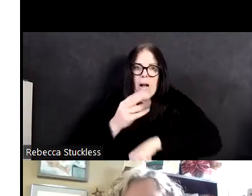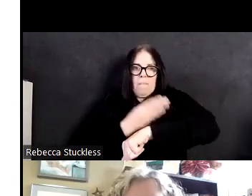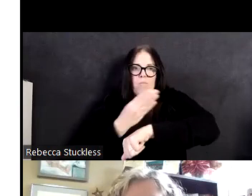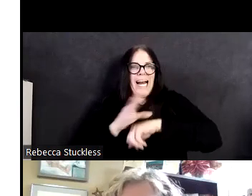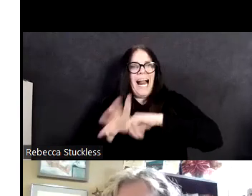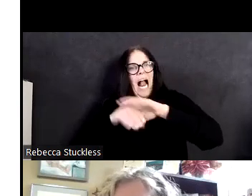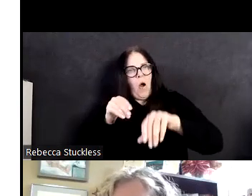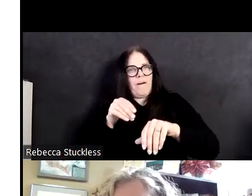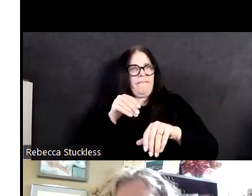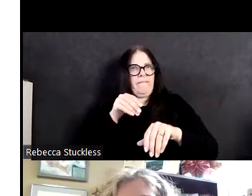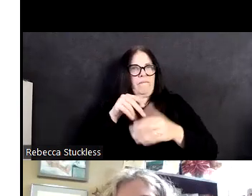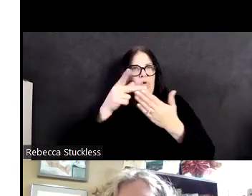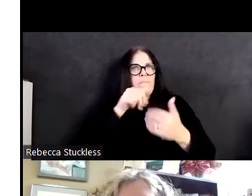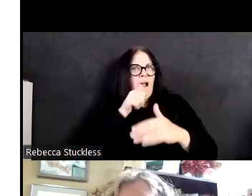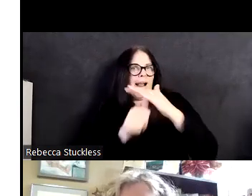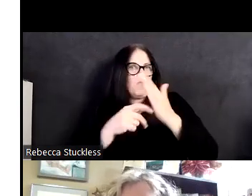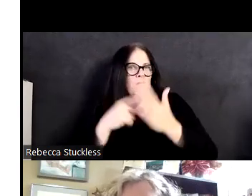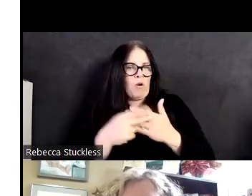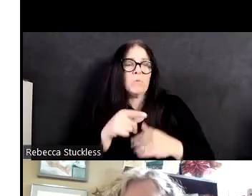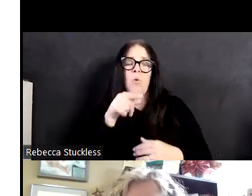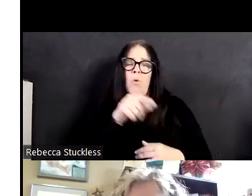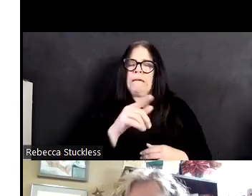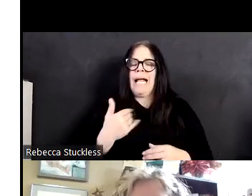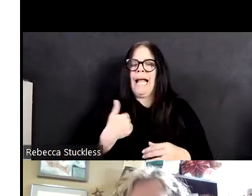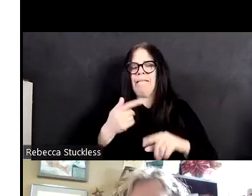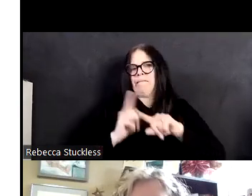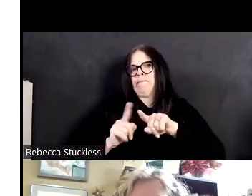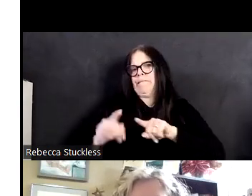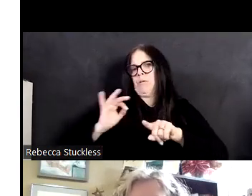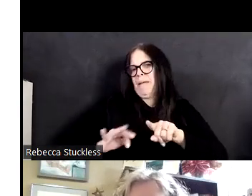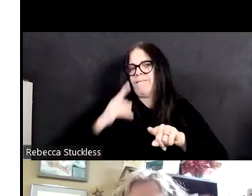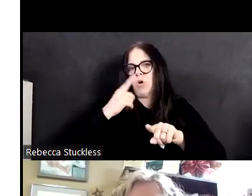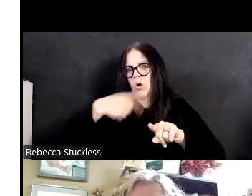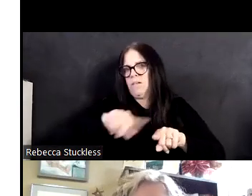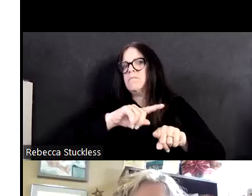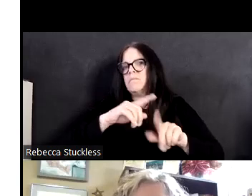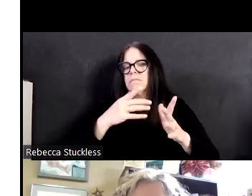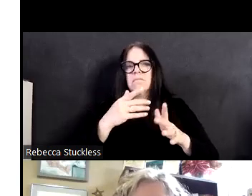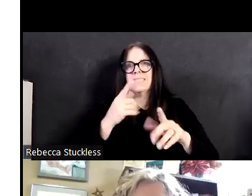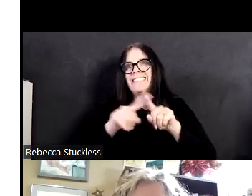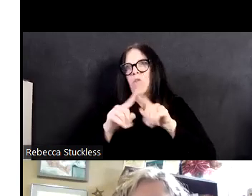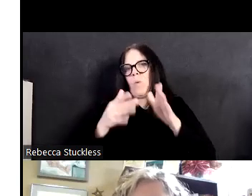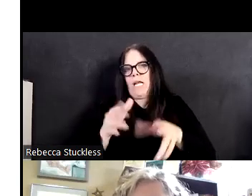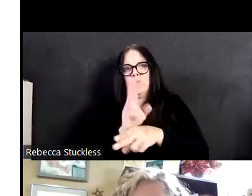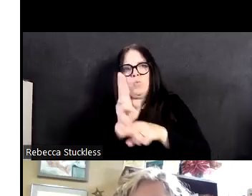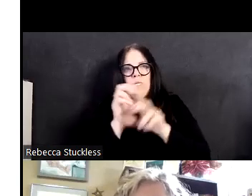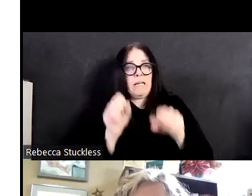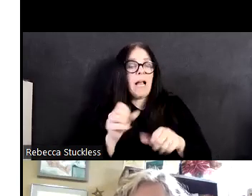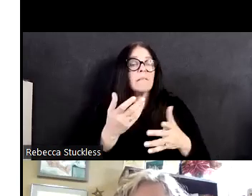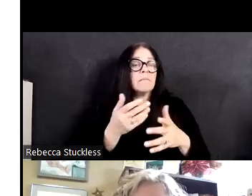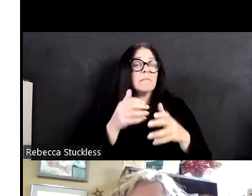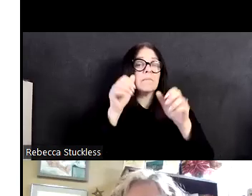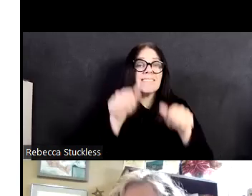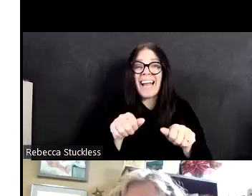actual program. So there's a variety of different uses for skills marker, and it can be incorporated for